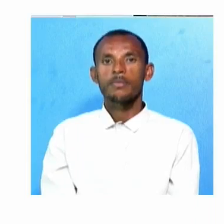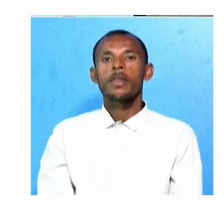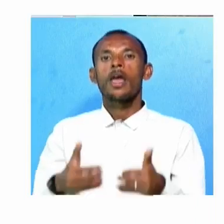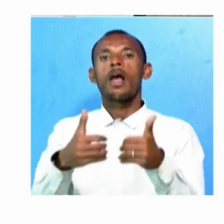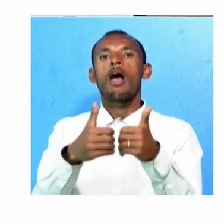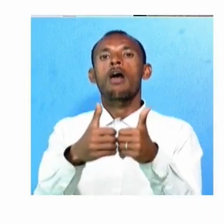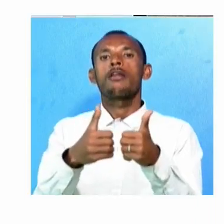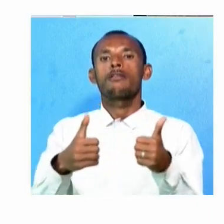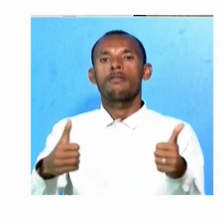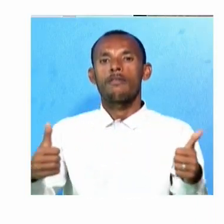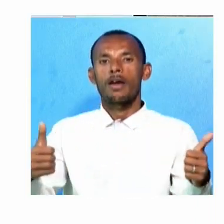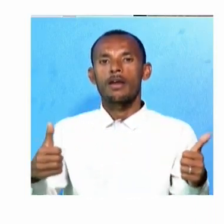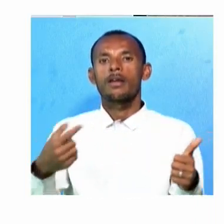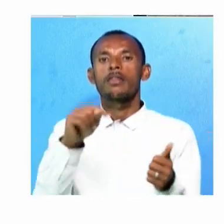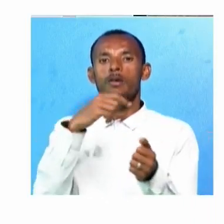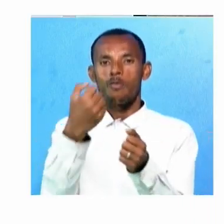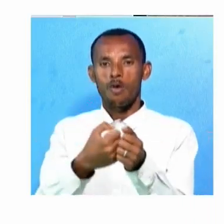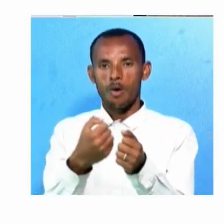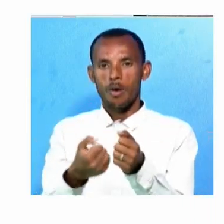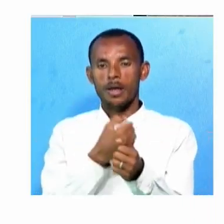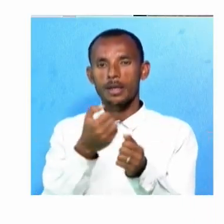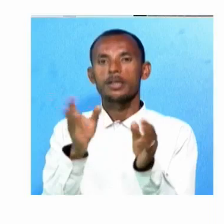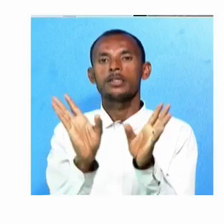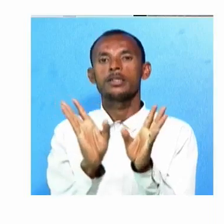Identify whether the following sets are.